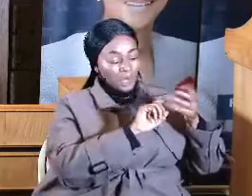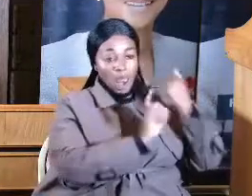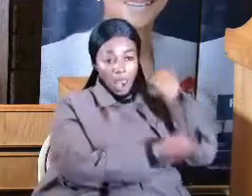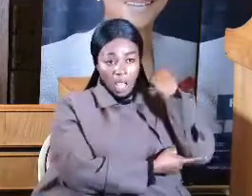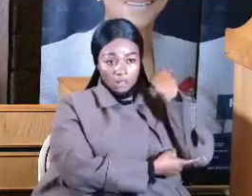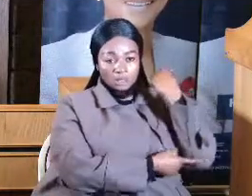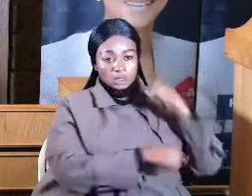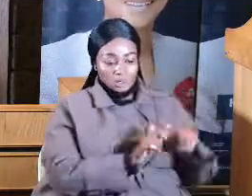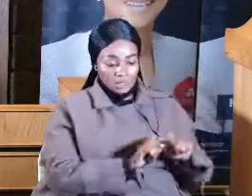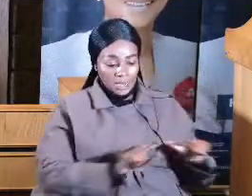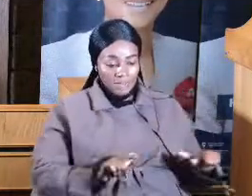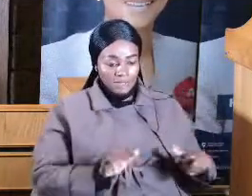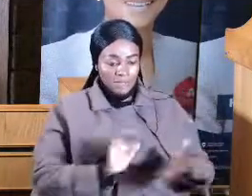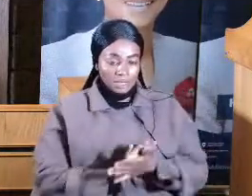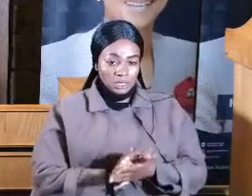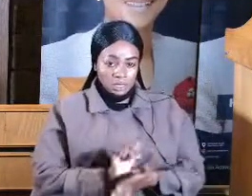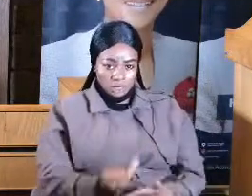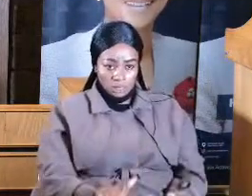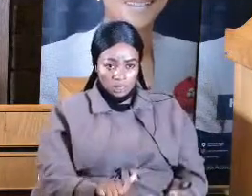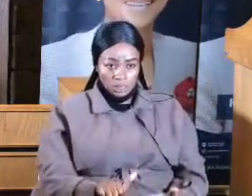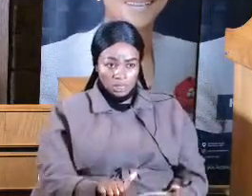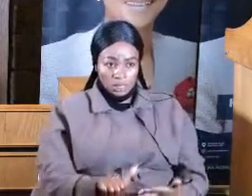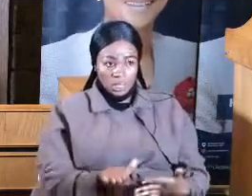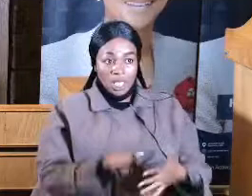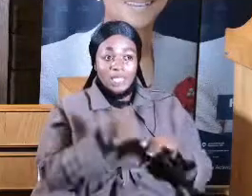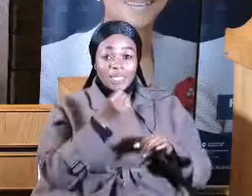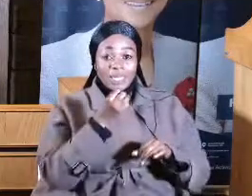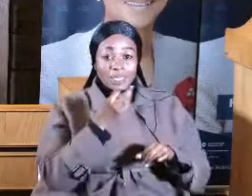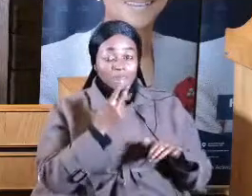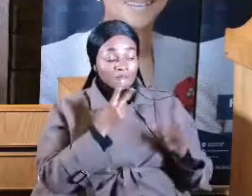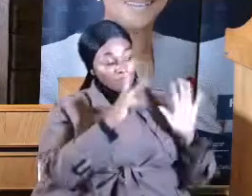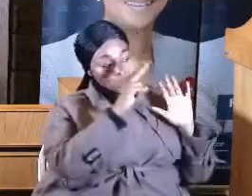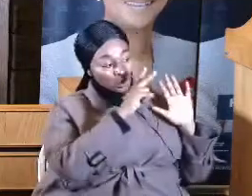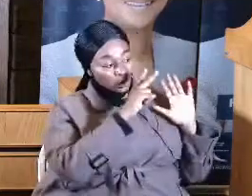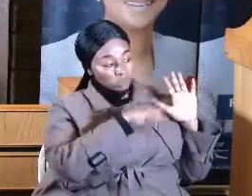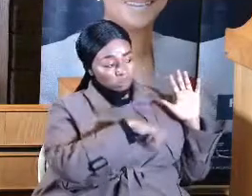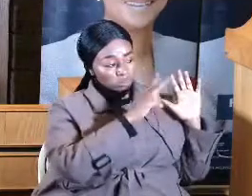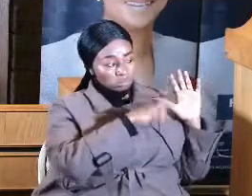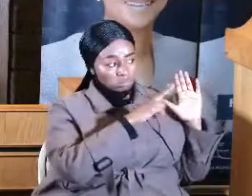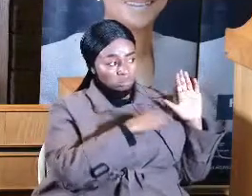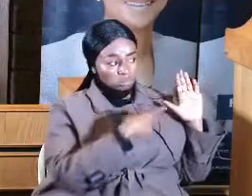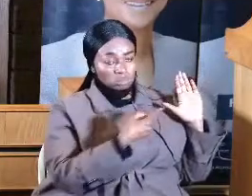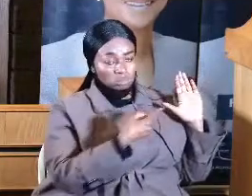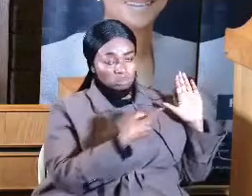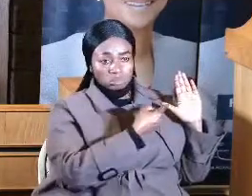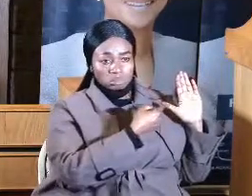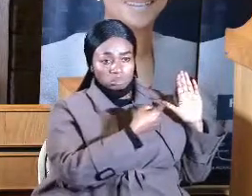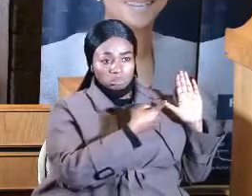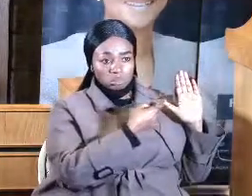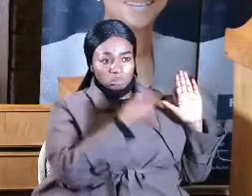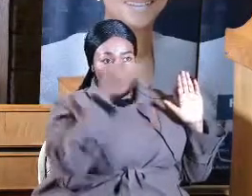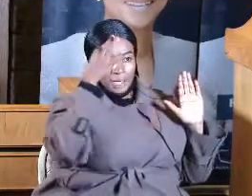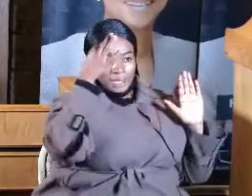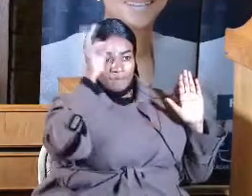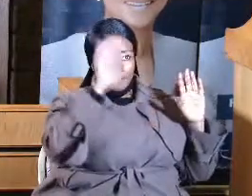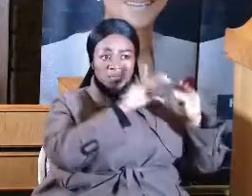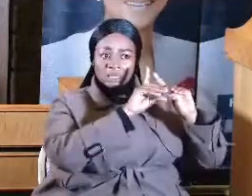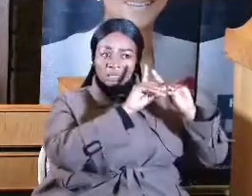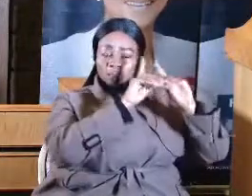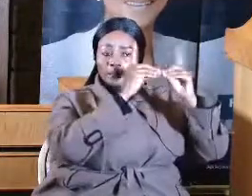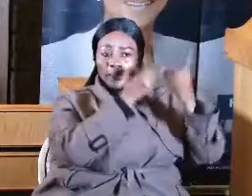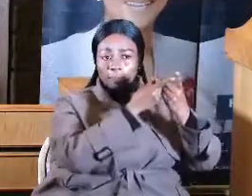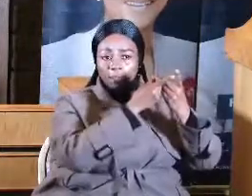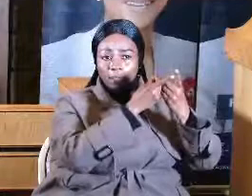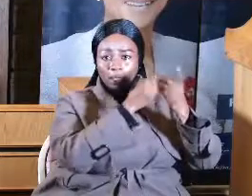is level 16. And if you look through the government departments, I will